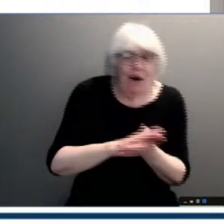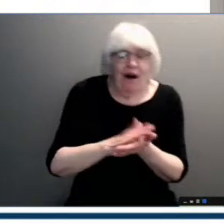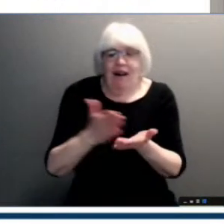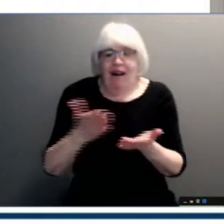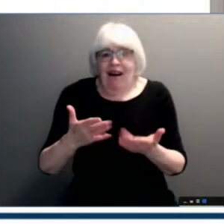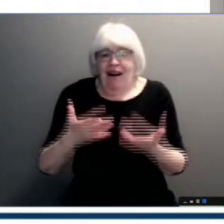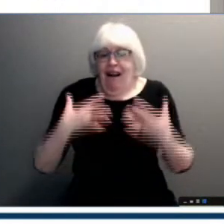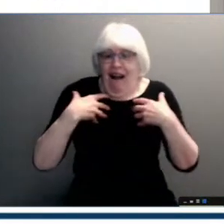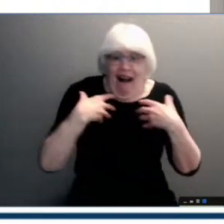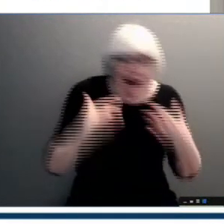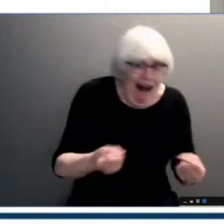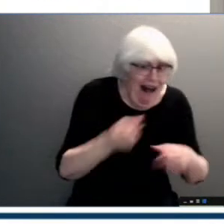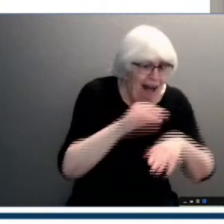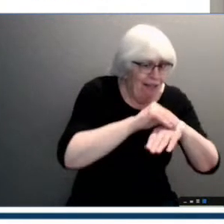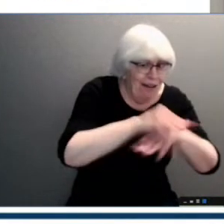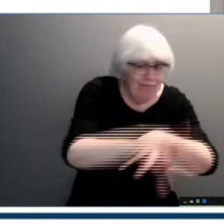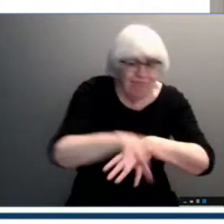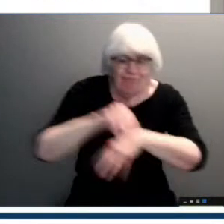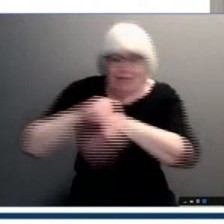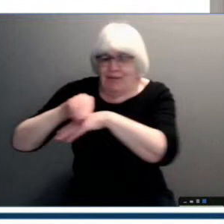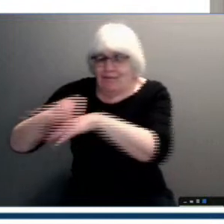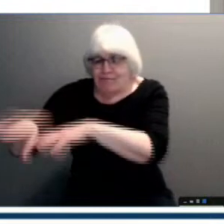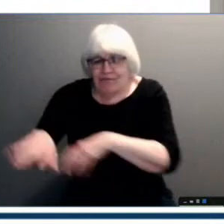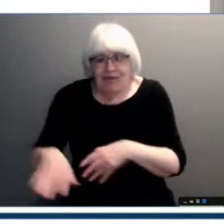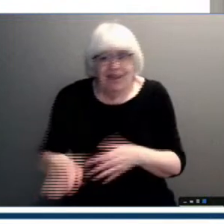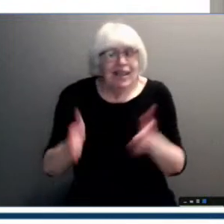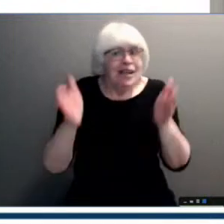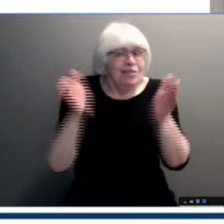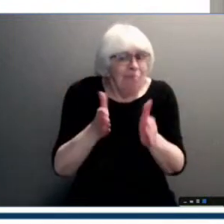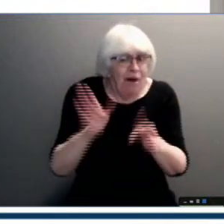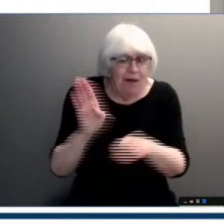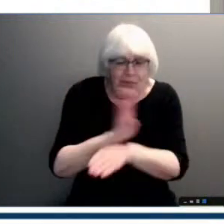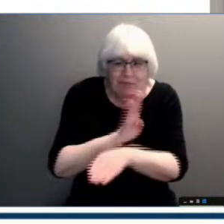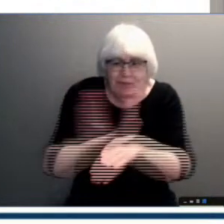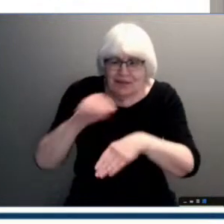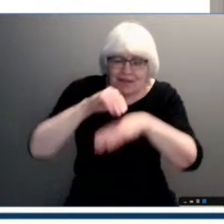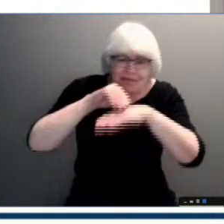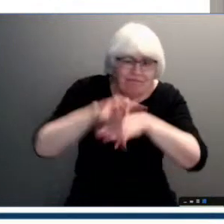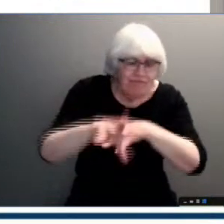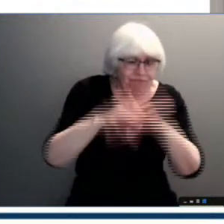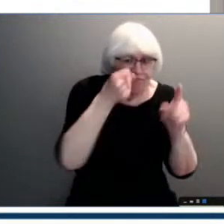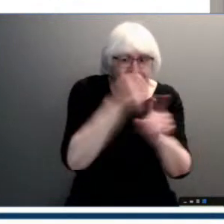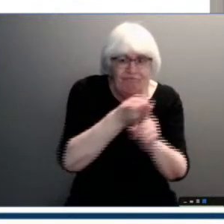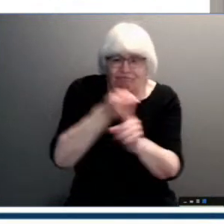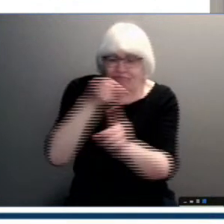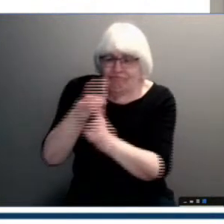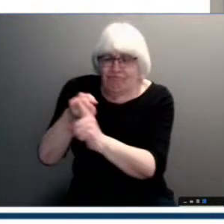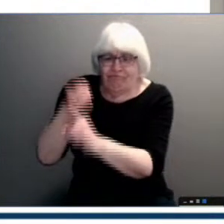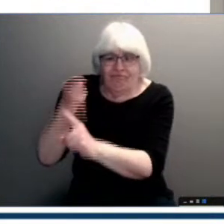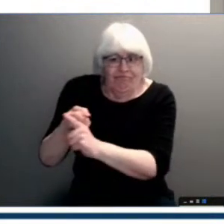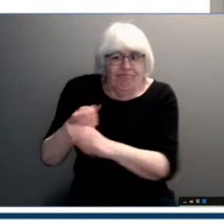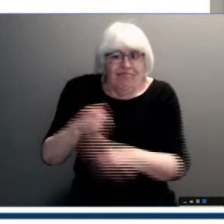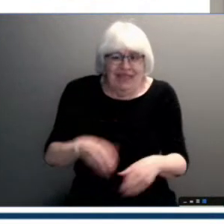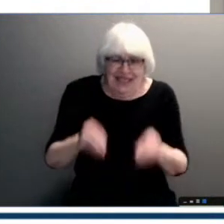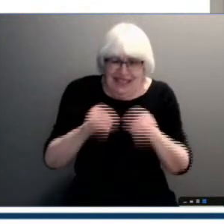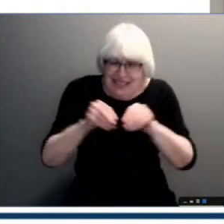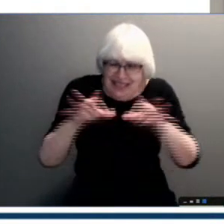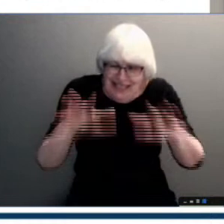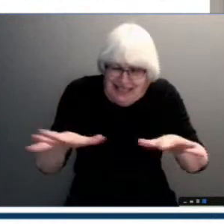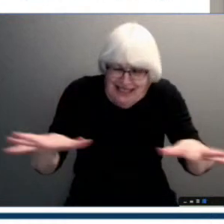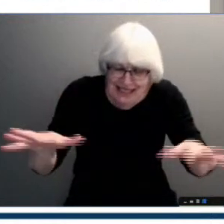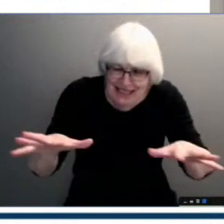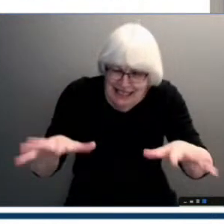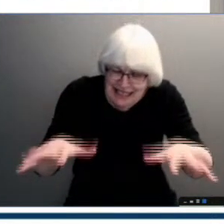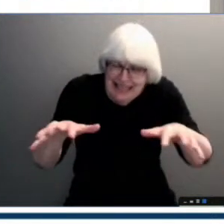businesses. The impact is very real. To slow the spread, we have to individually slow down.